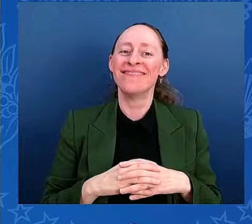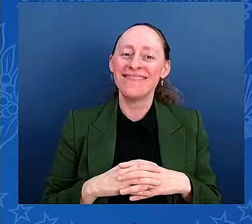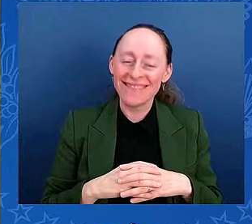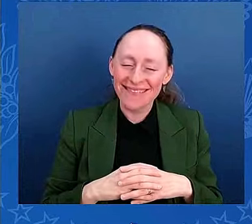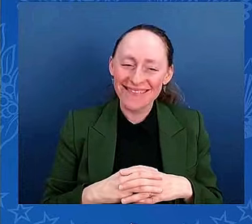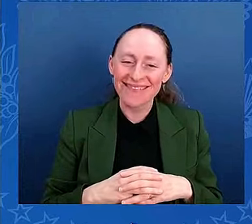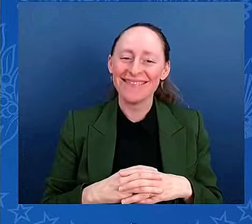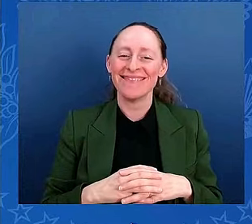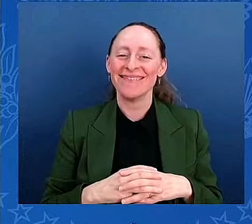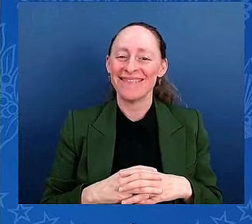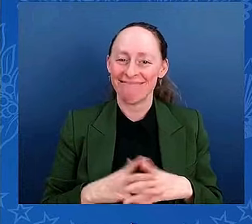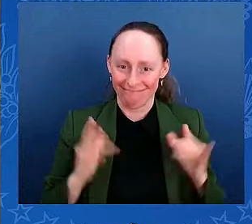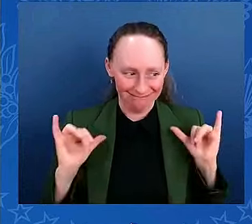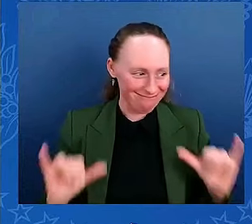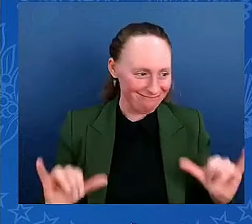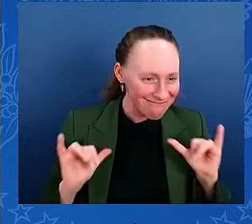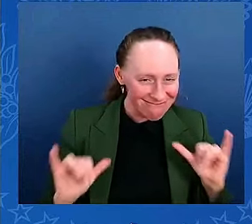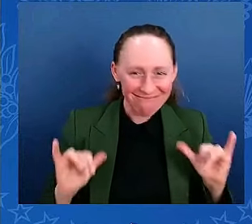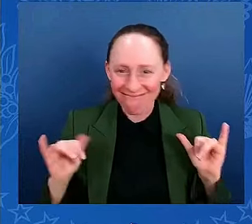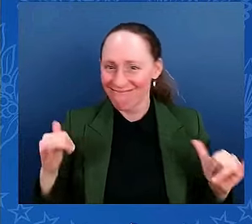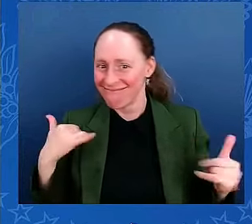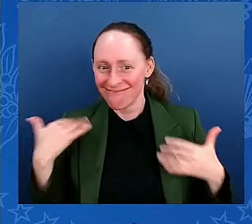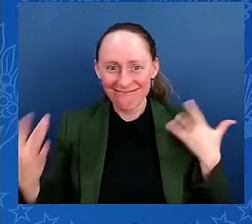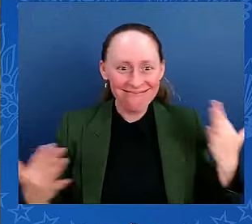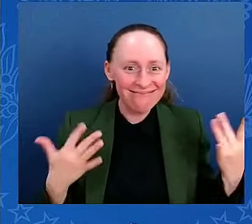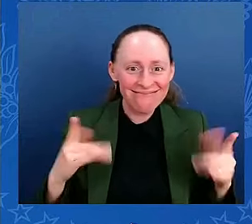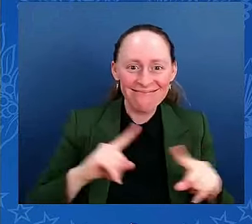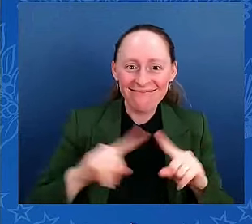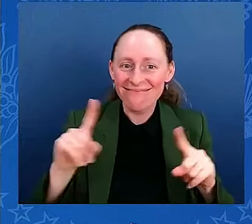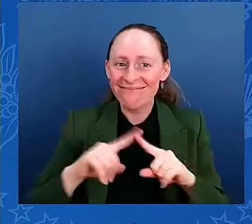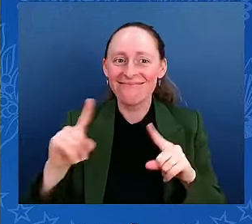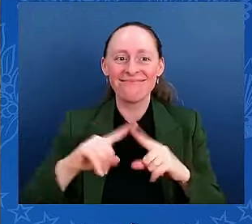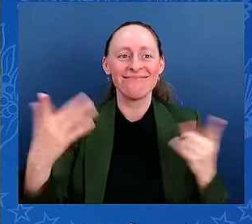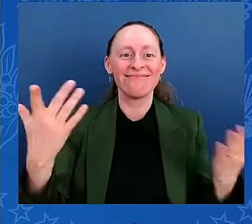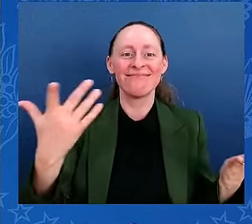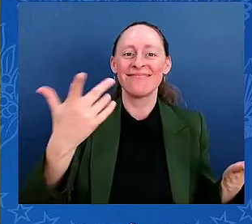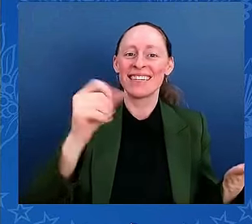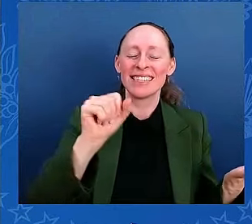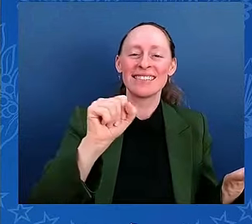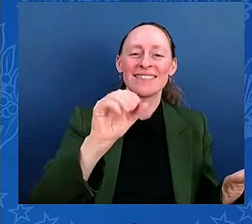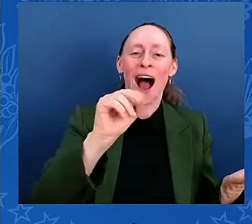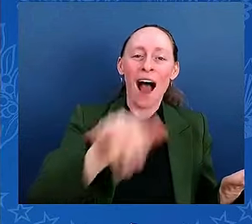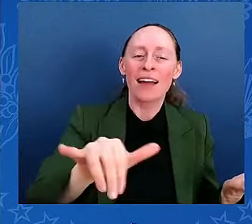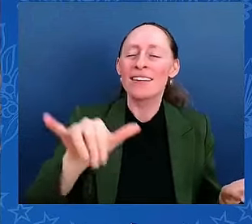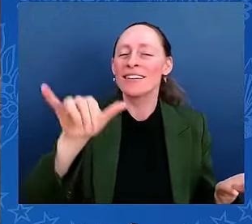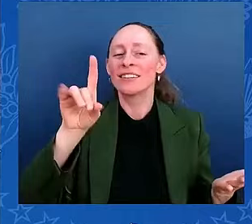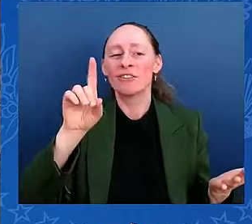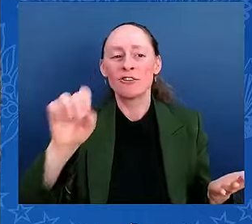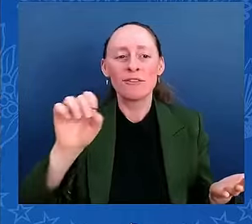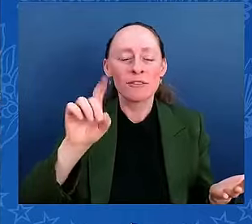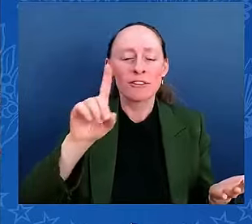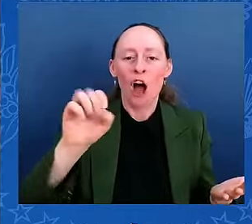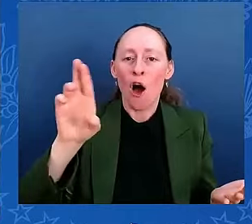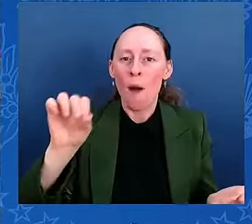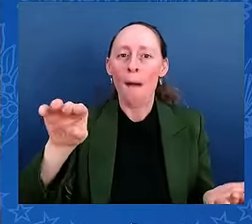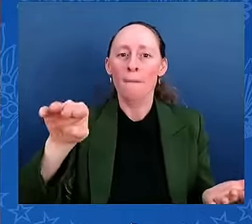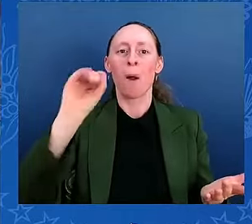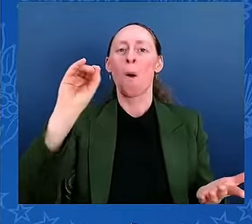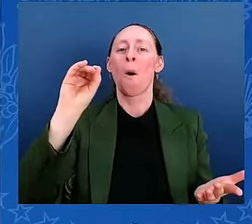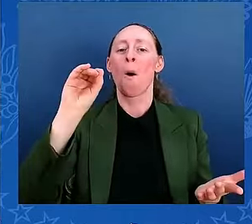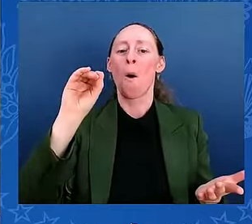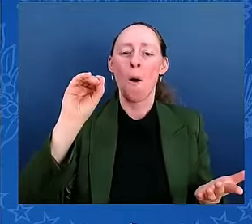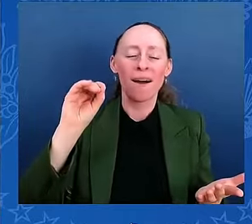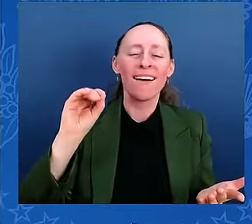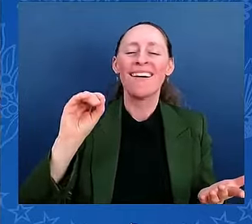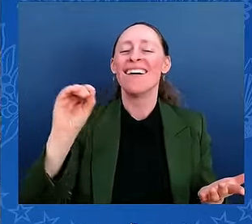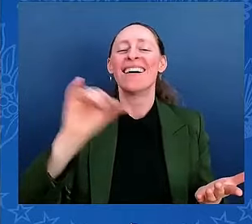DeRamo, whose mama said, Joey, it's not sauce, it's gravy, Joey. It's gravy, Joey. But